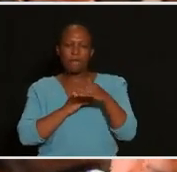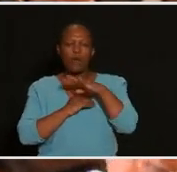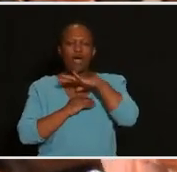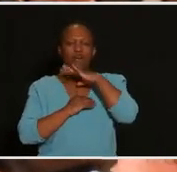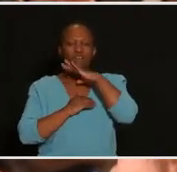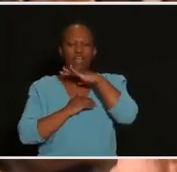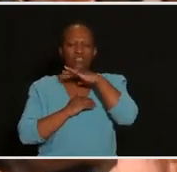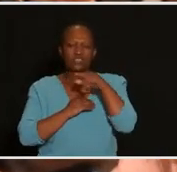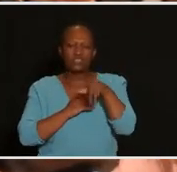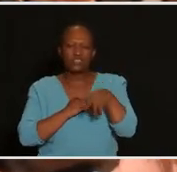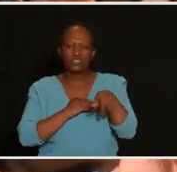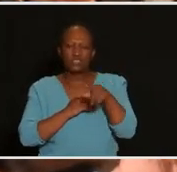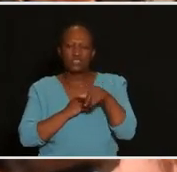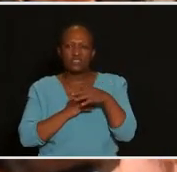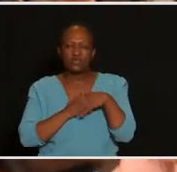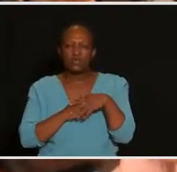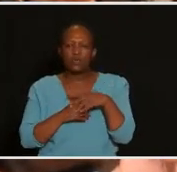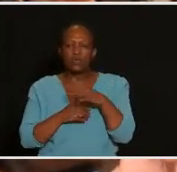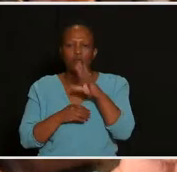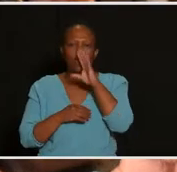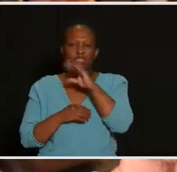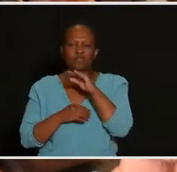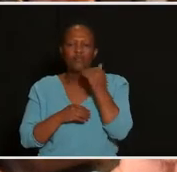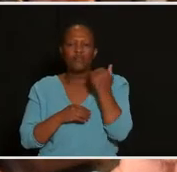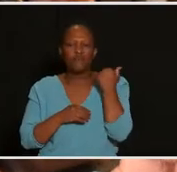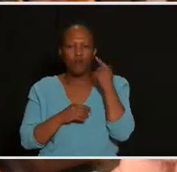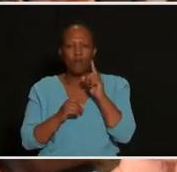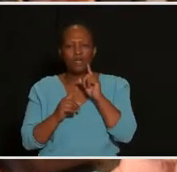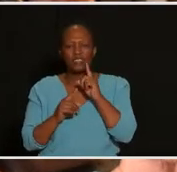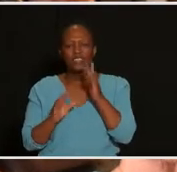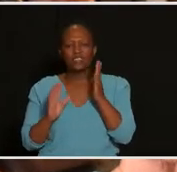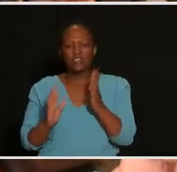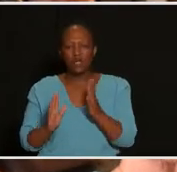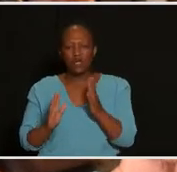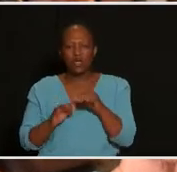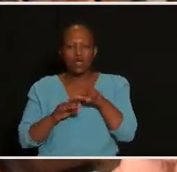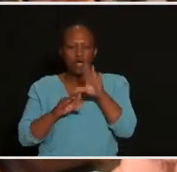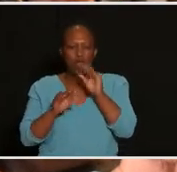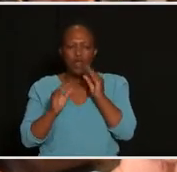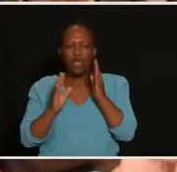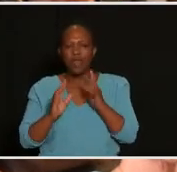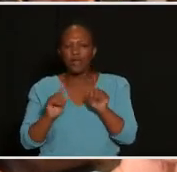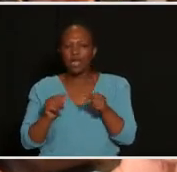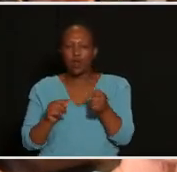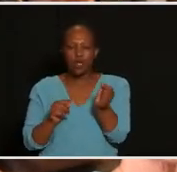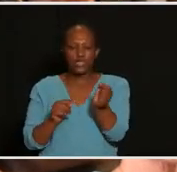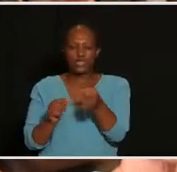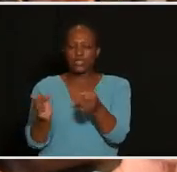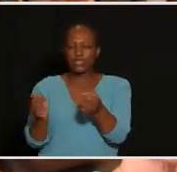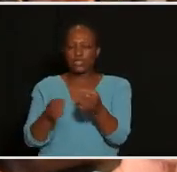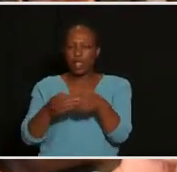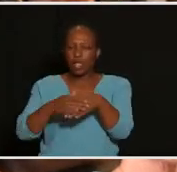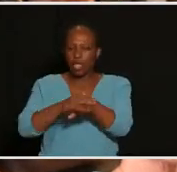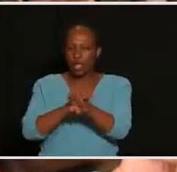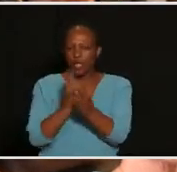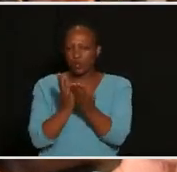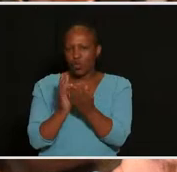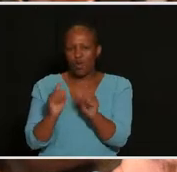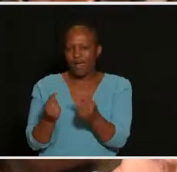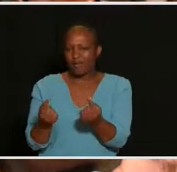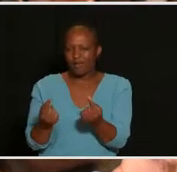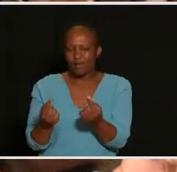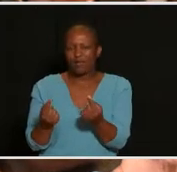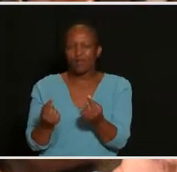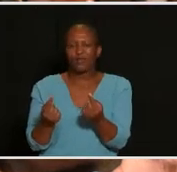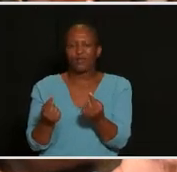Afrikaans I'm speaking this as a former educator whereby find Learners not getting admission on the basis that